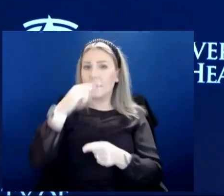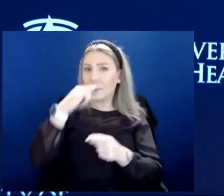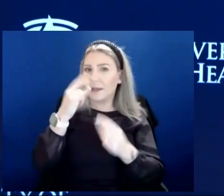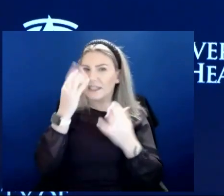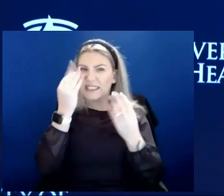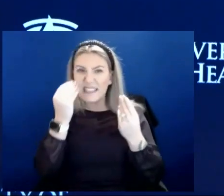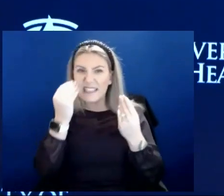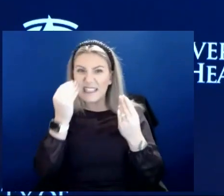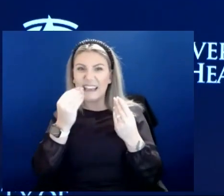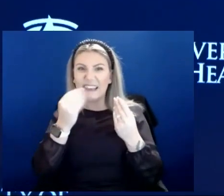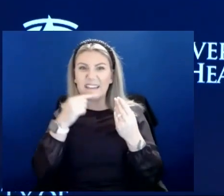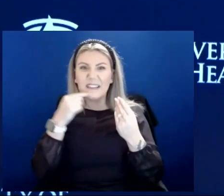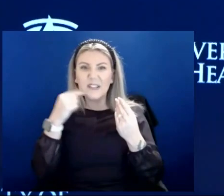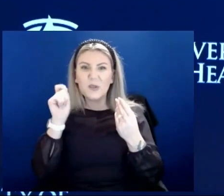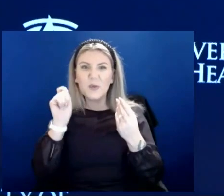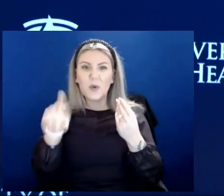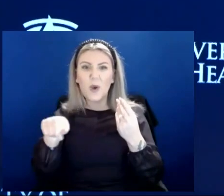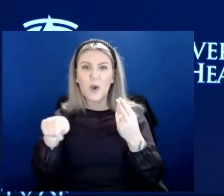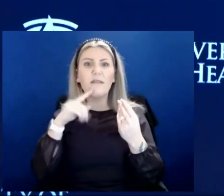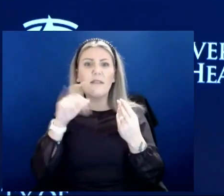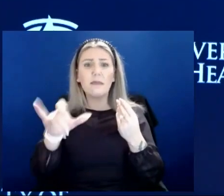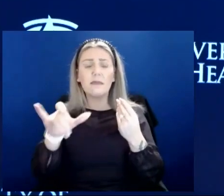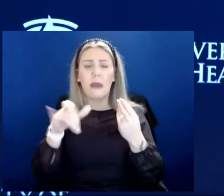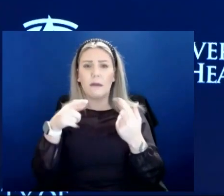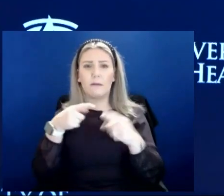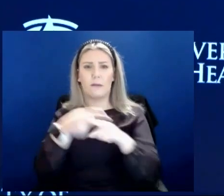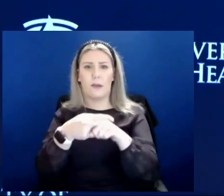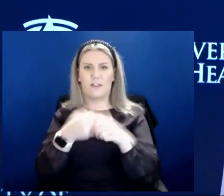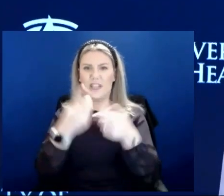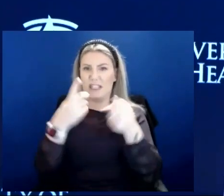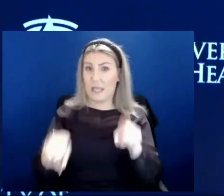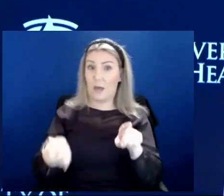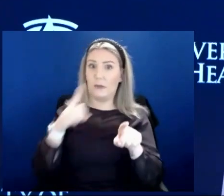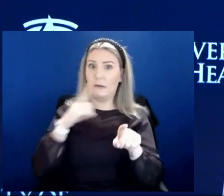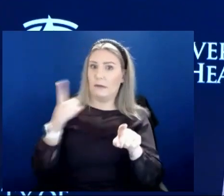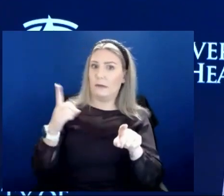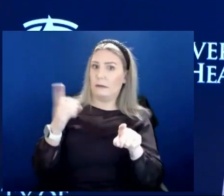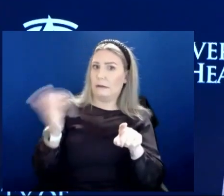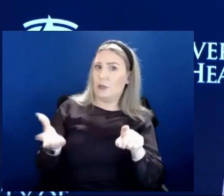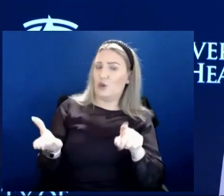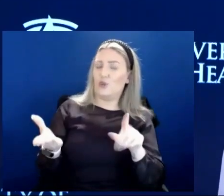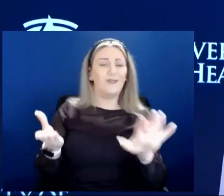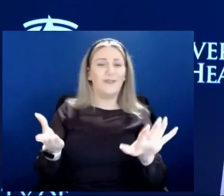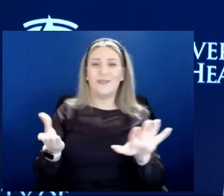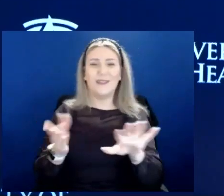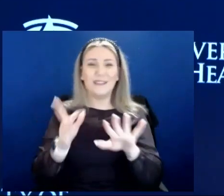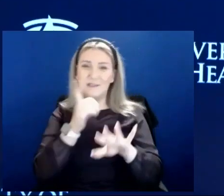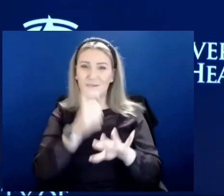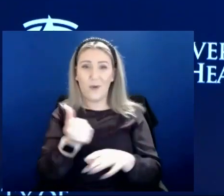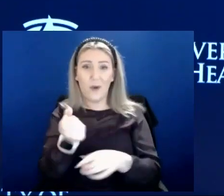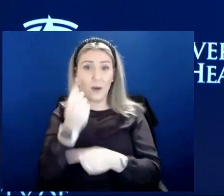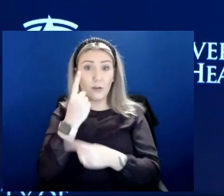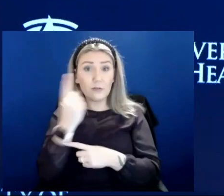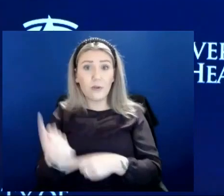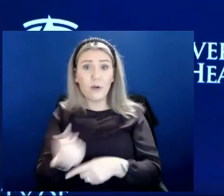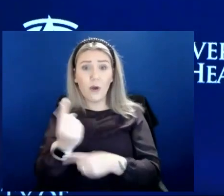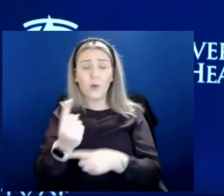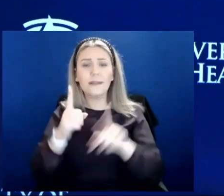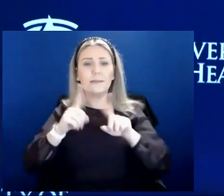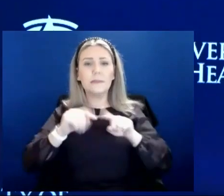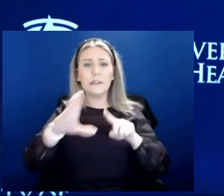Ukraine conflict is happening right next door. And so they don't understand always, depending on their age and